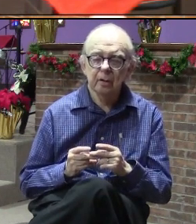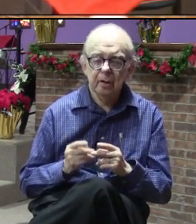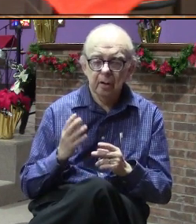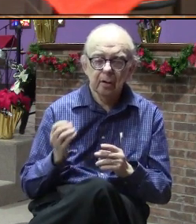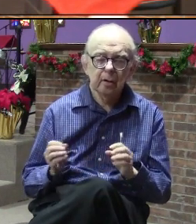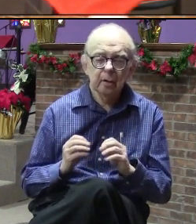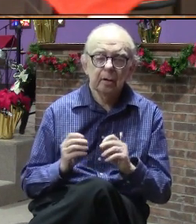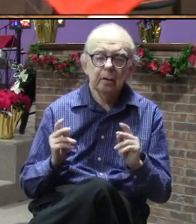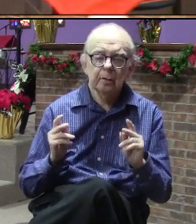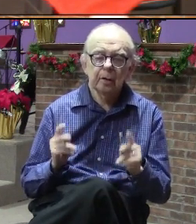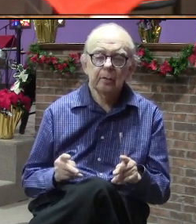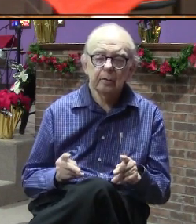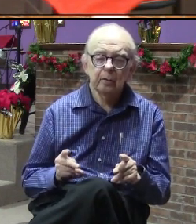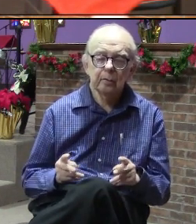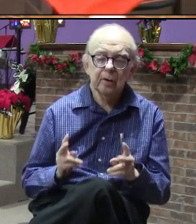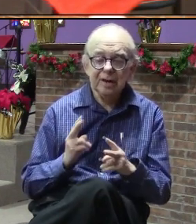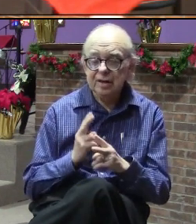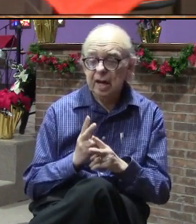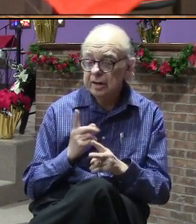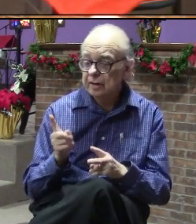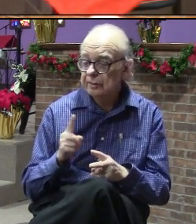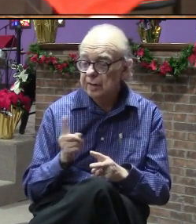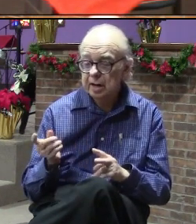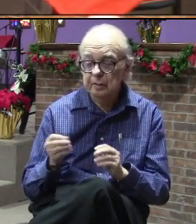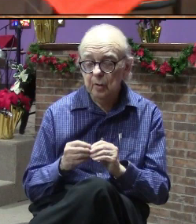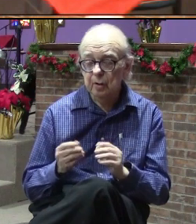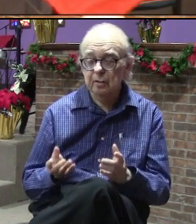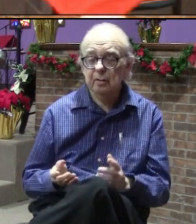because nobody wanted to take care of her anymore.